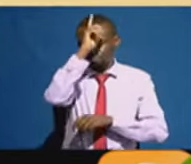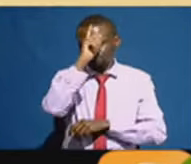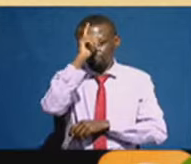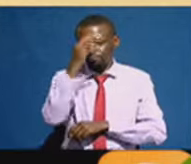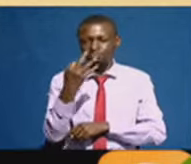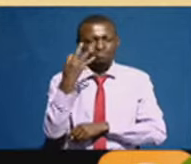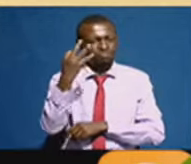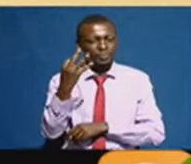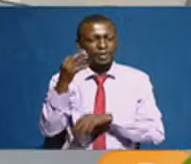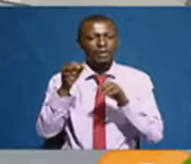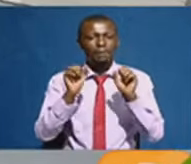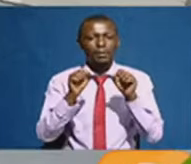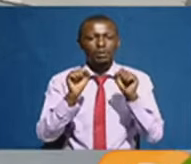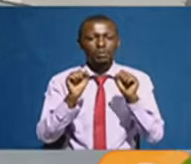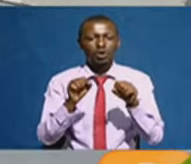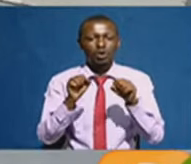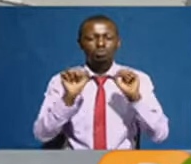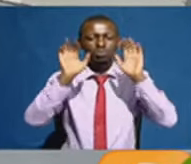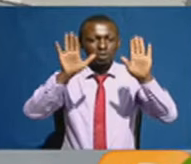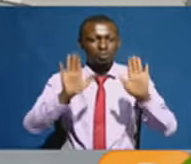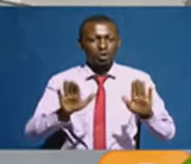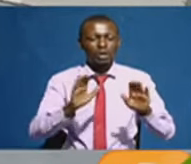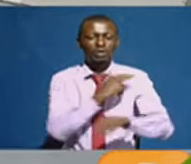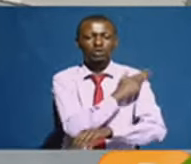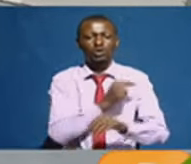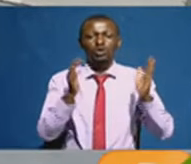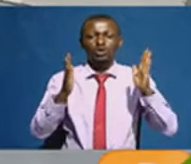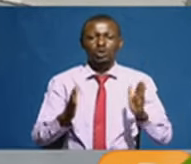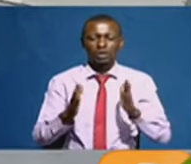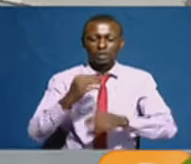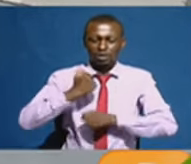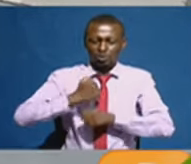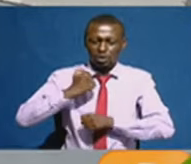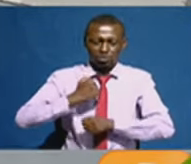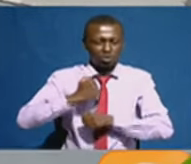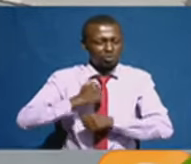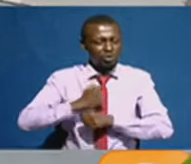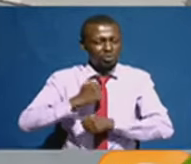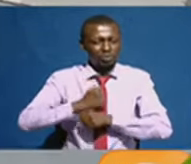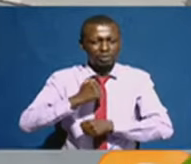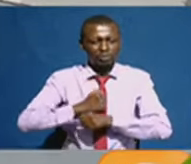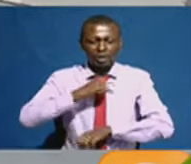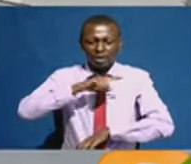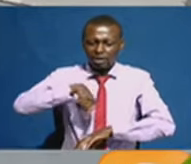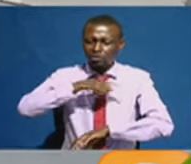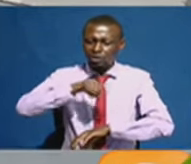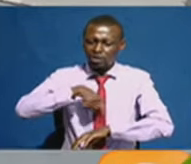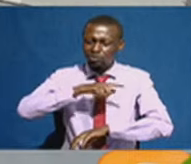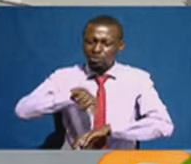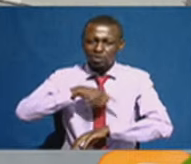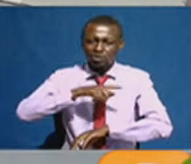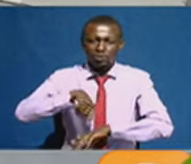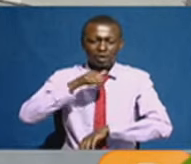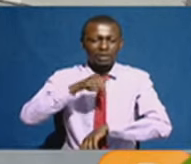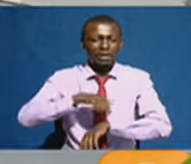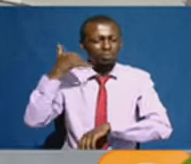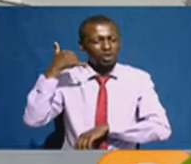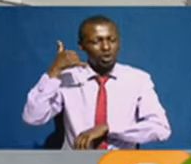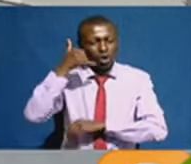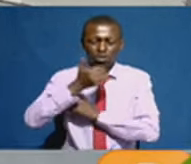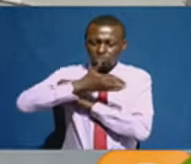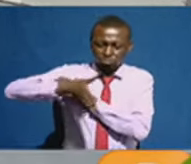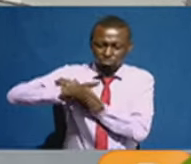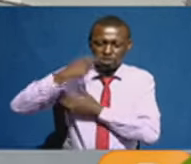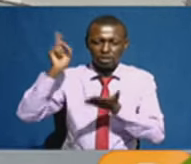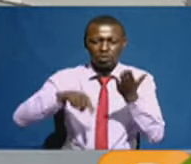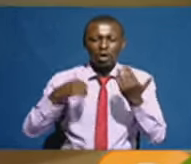are, because they're important. These people work crazy hours. These people, you know, you can be called in the middle of the night, Yvonne, and told, kuna